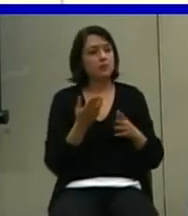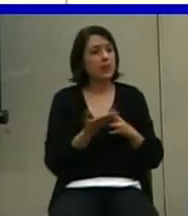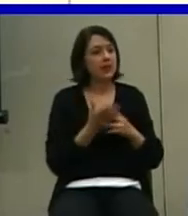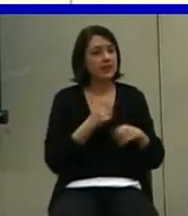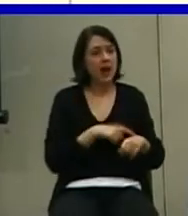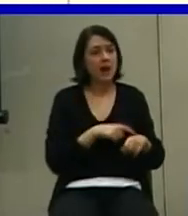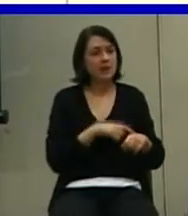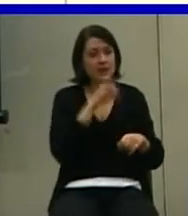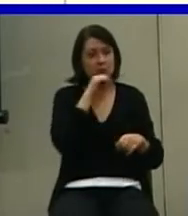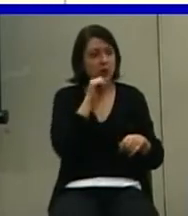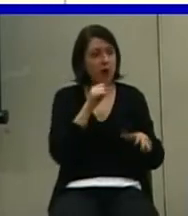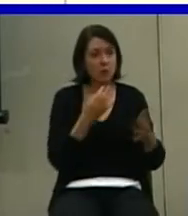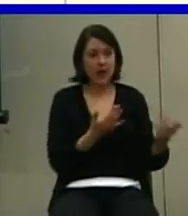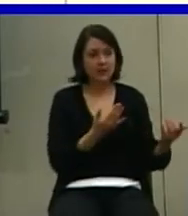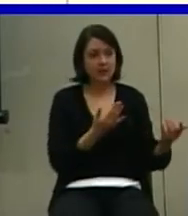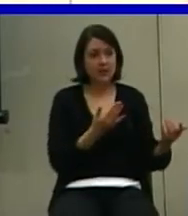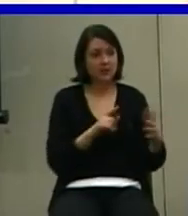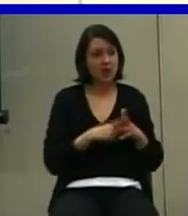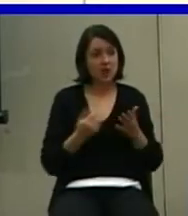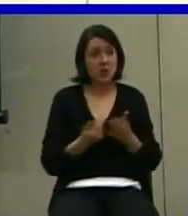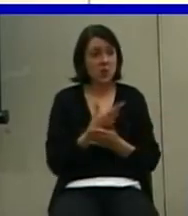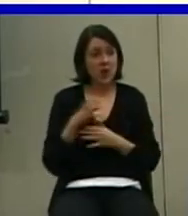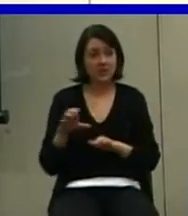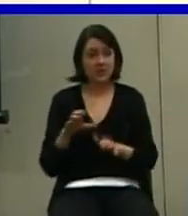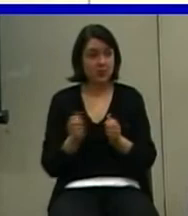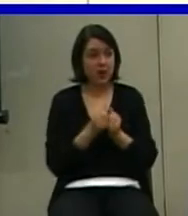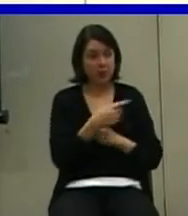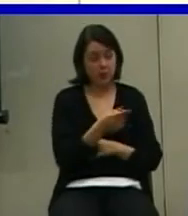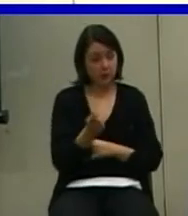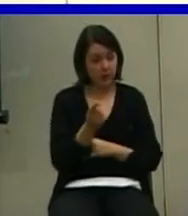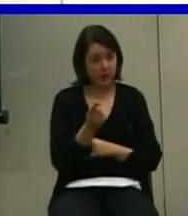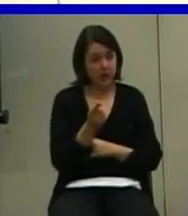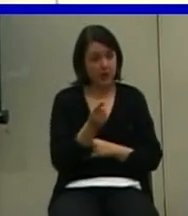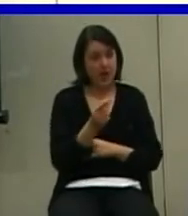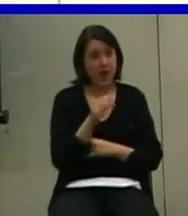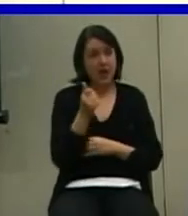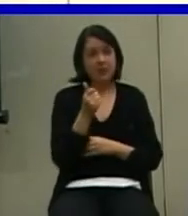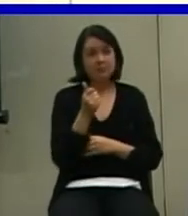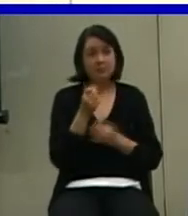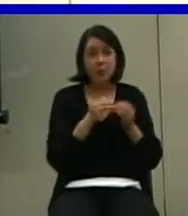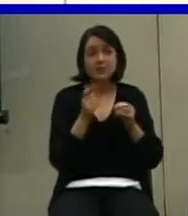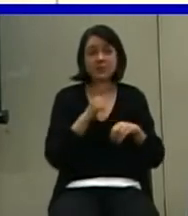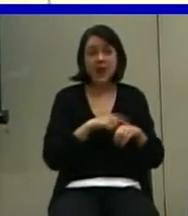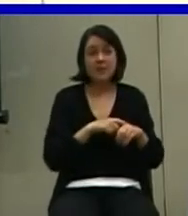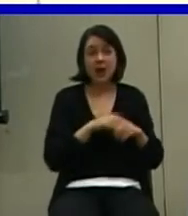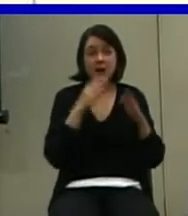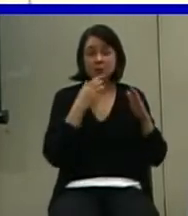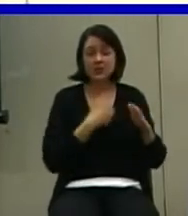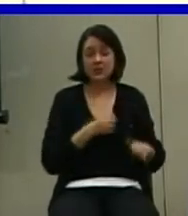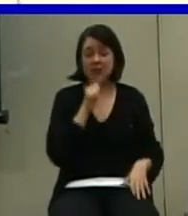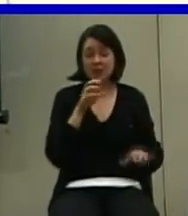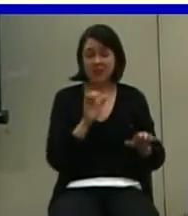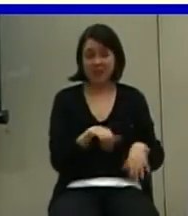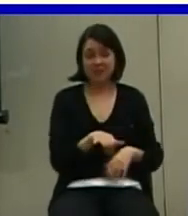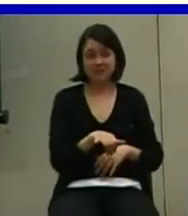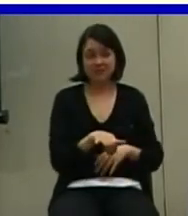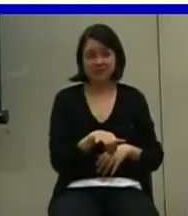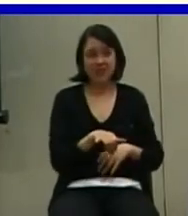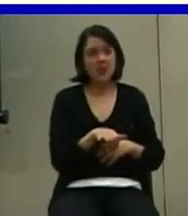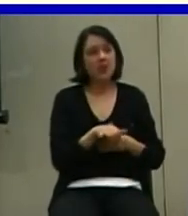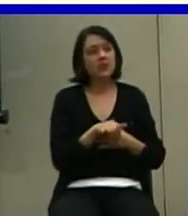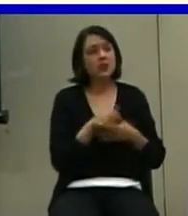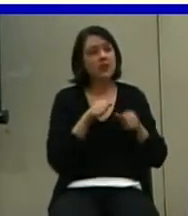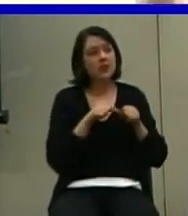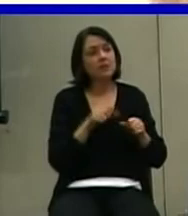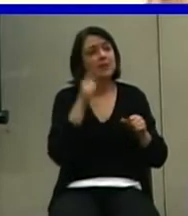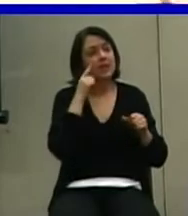to their own activity. And 9 times out of 10, it will be something I wish they weren't doing. So, let's keep